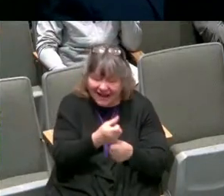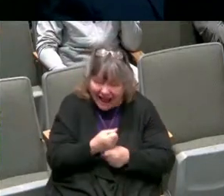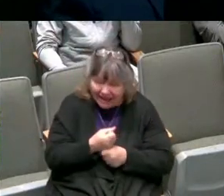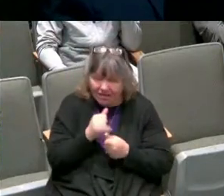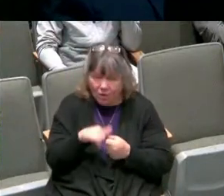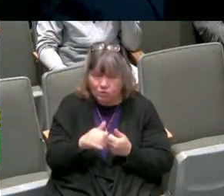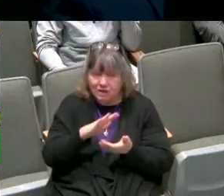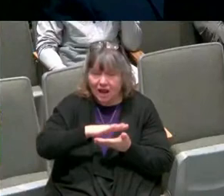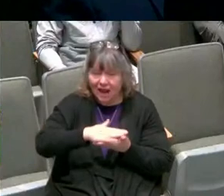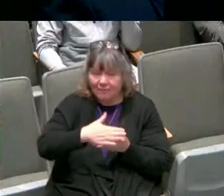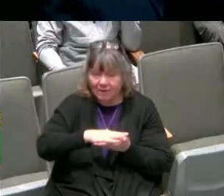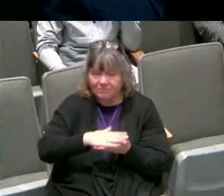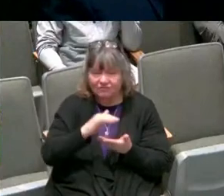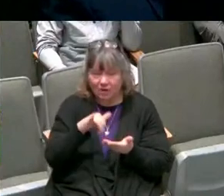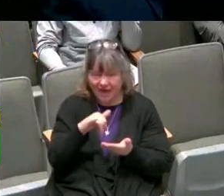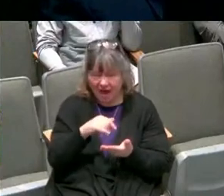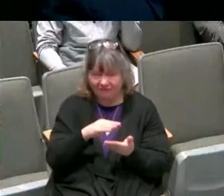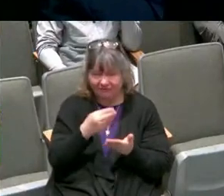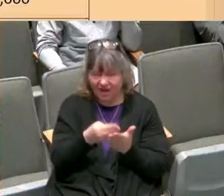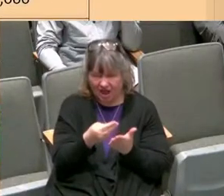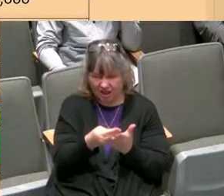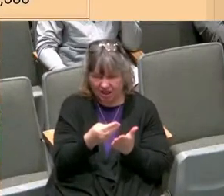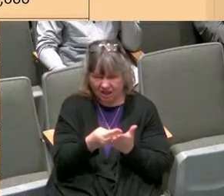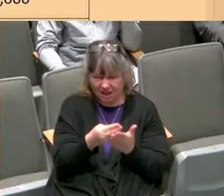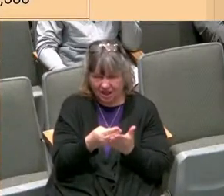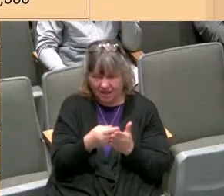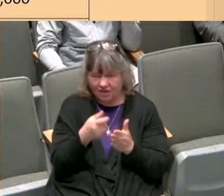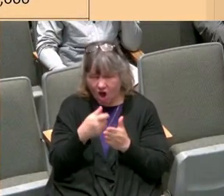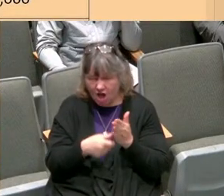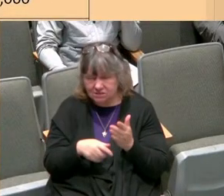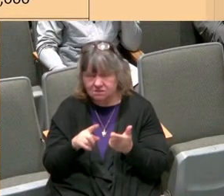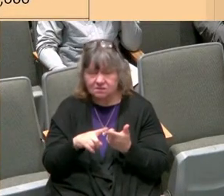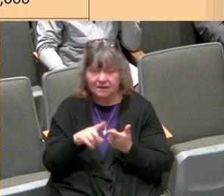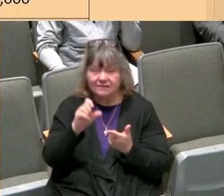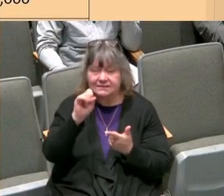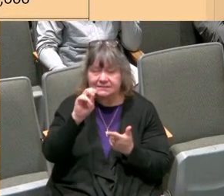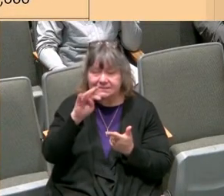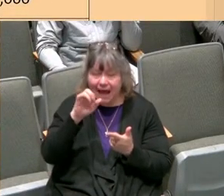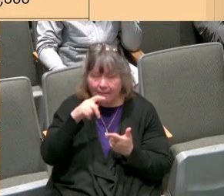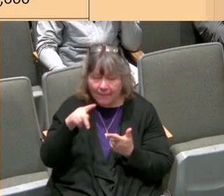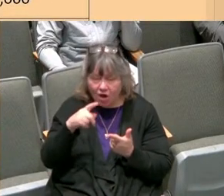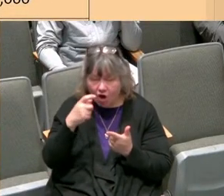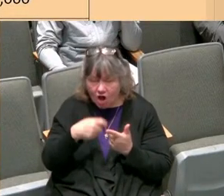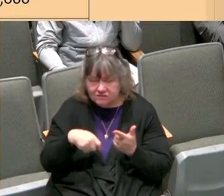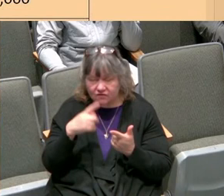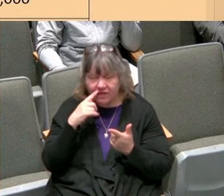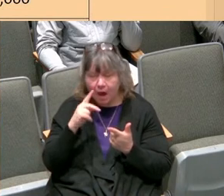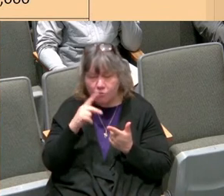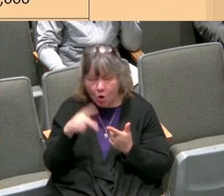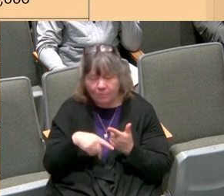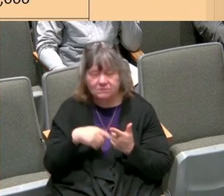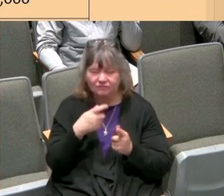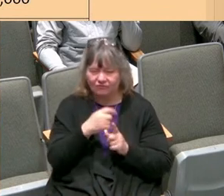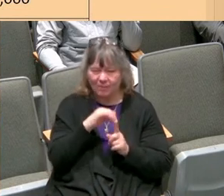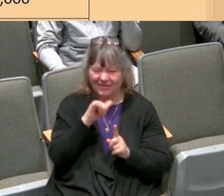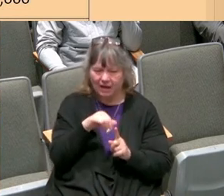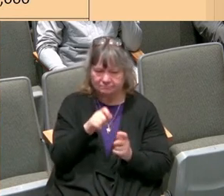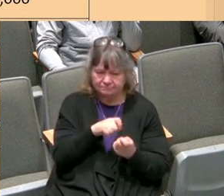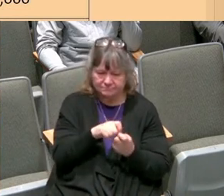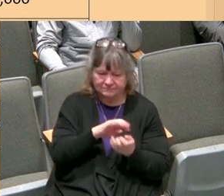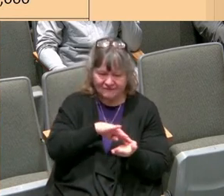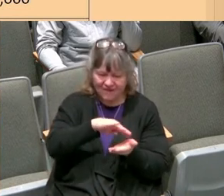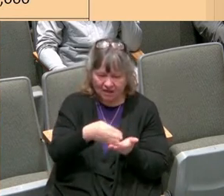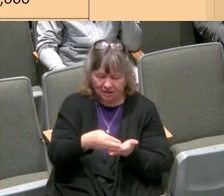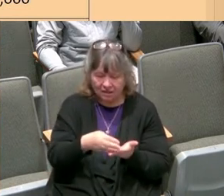laptop comes out of that fund the cost some staff costs for supporting that program comes out of the fund and the